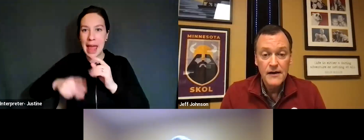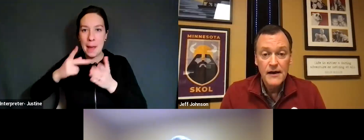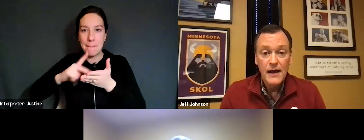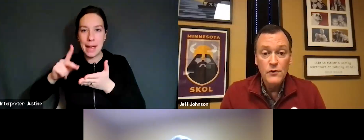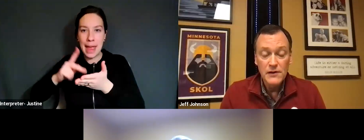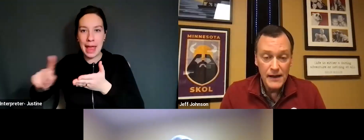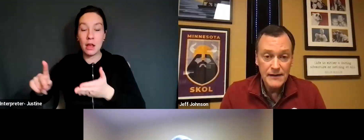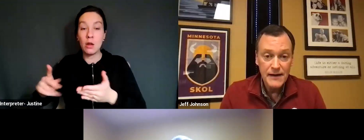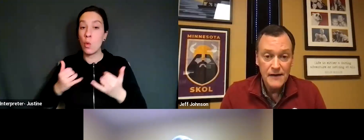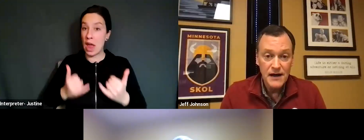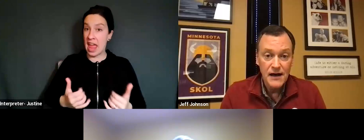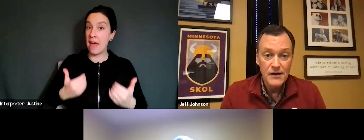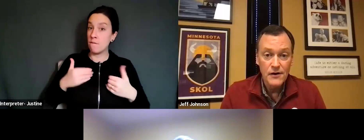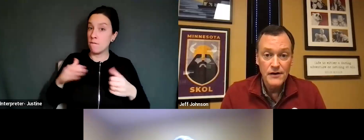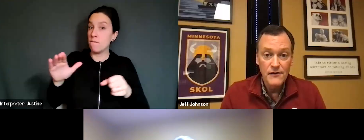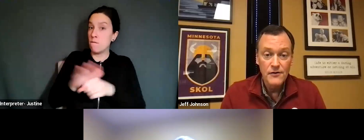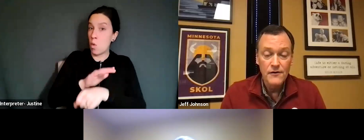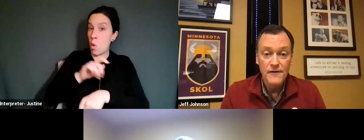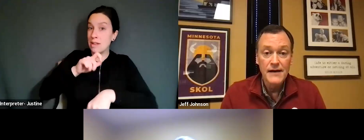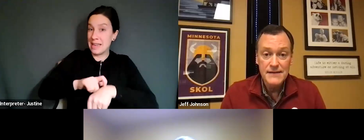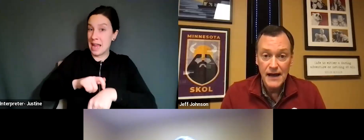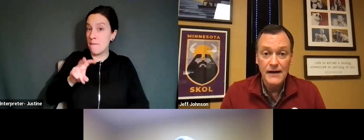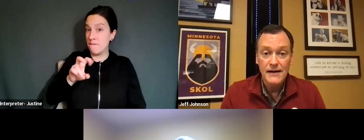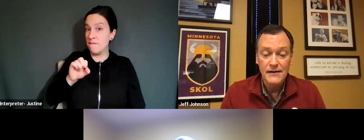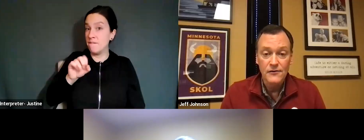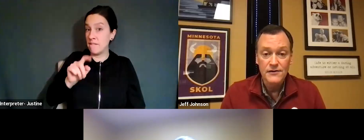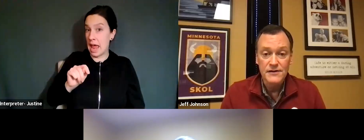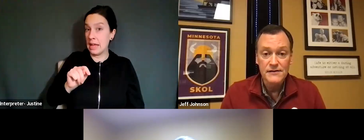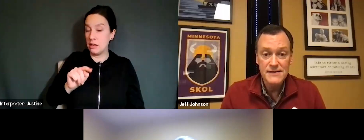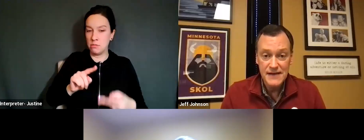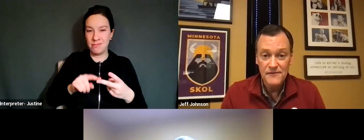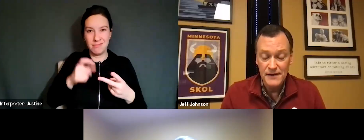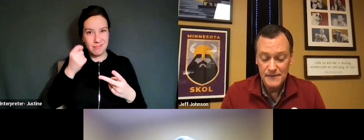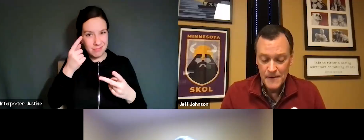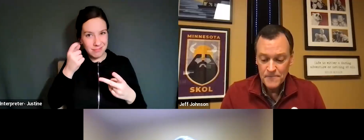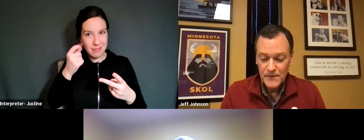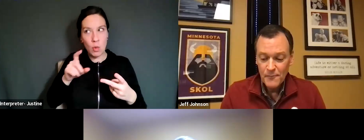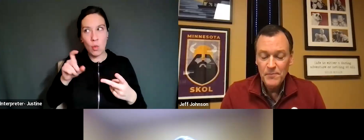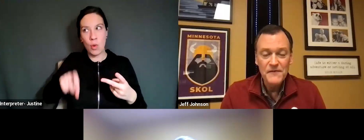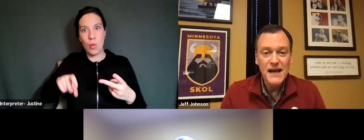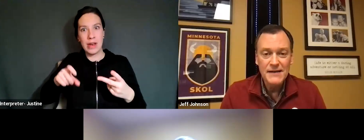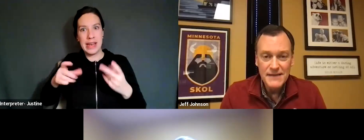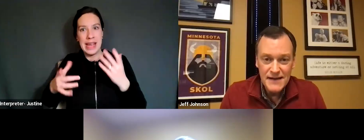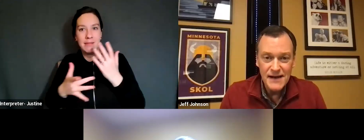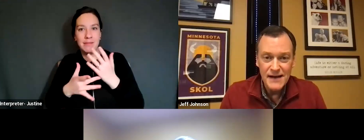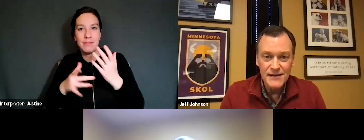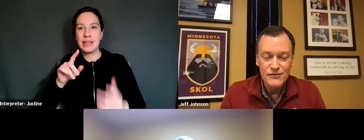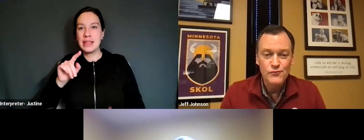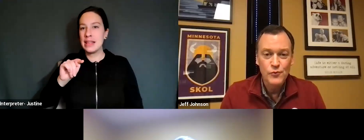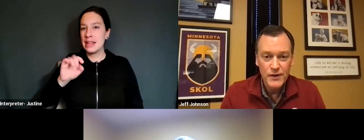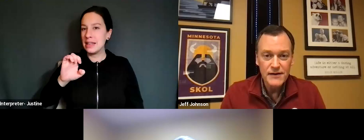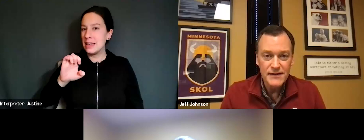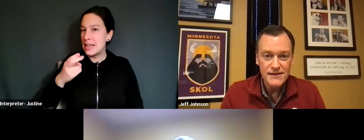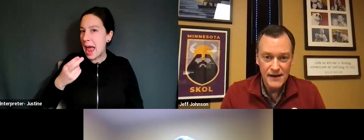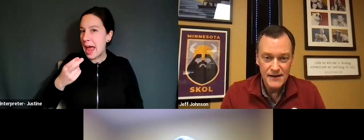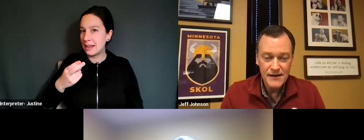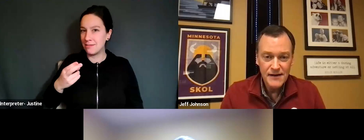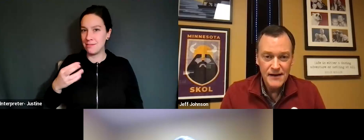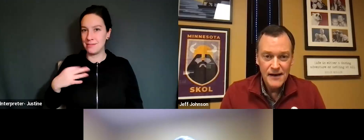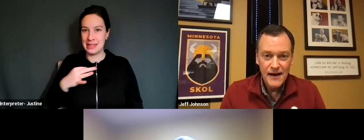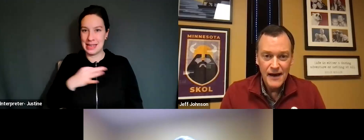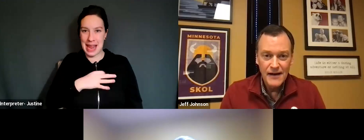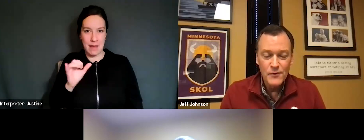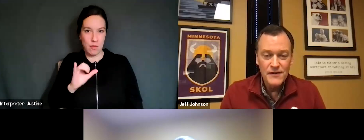now. And we would likely have to hire another vet tech in order to staff it. But the idea is really